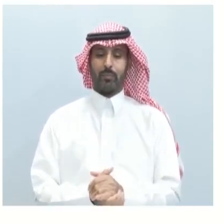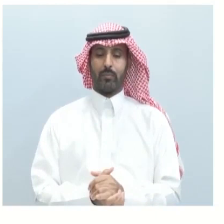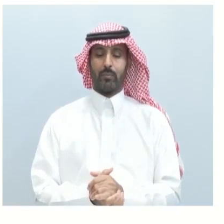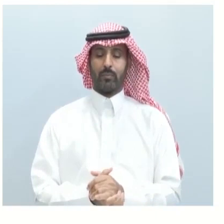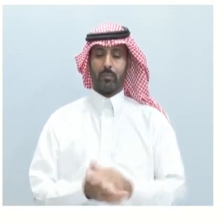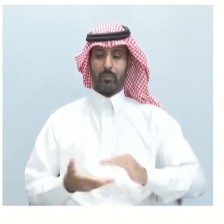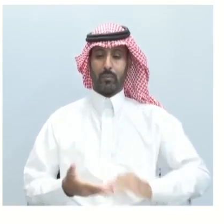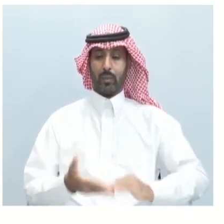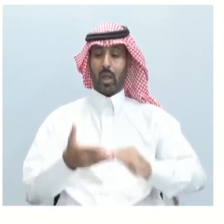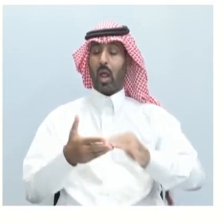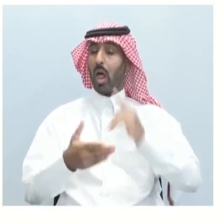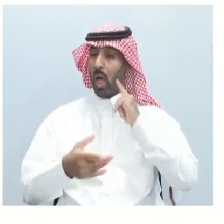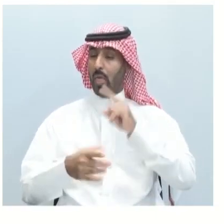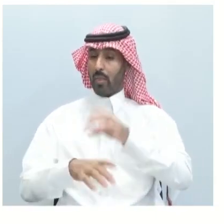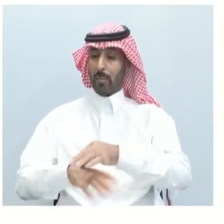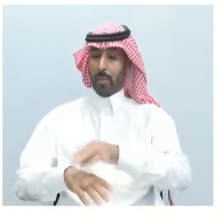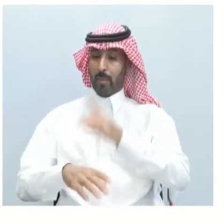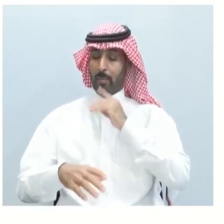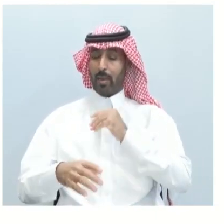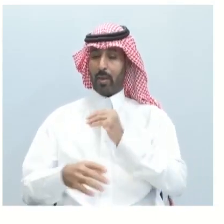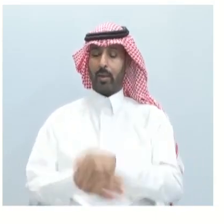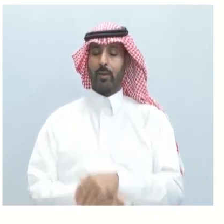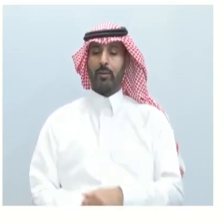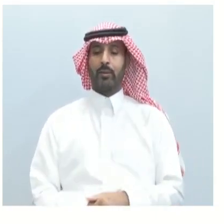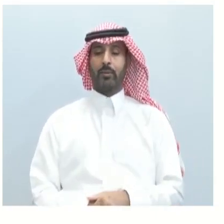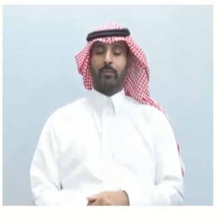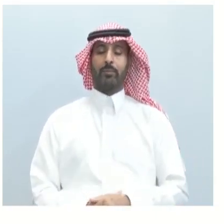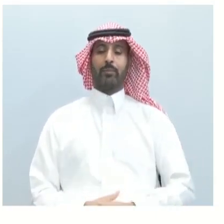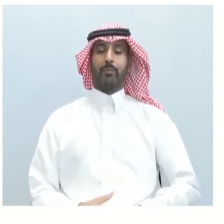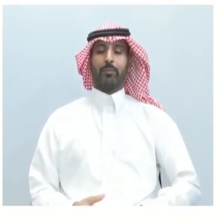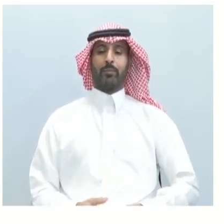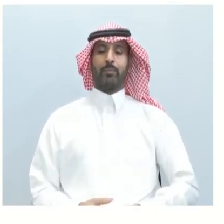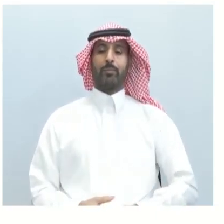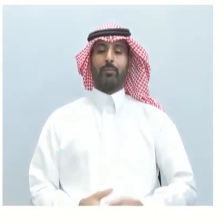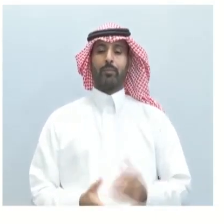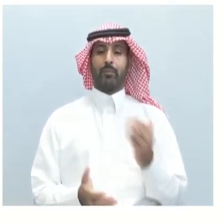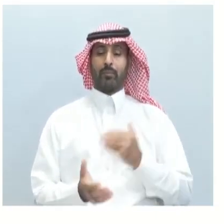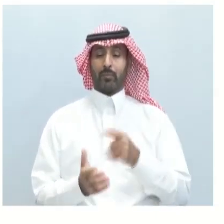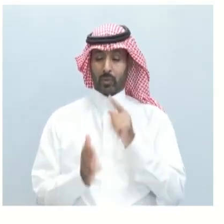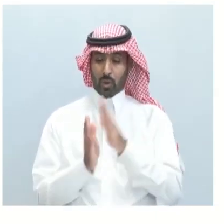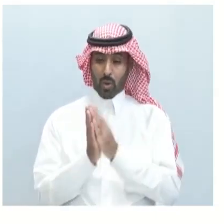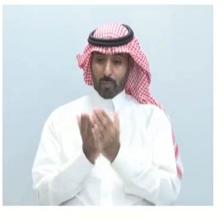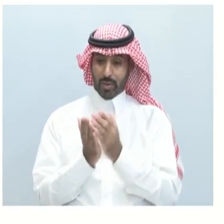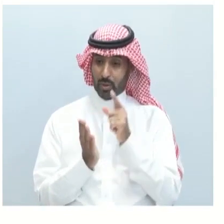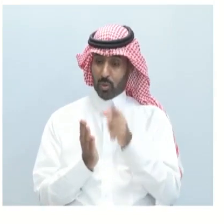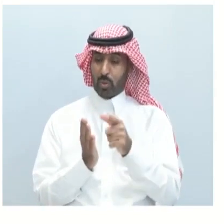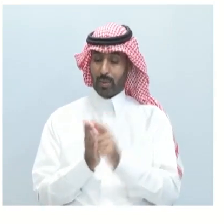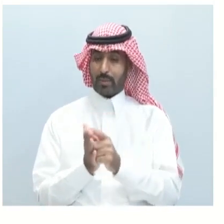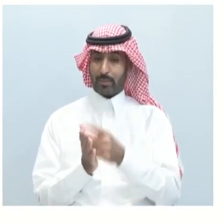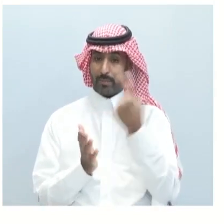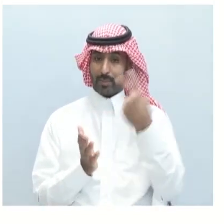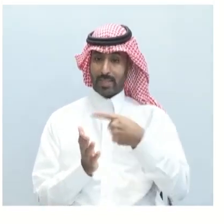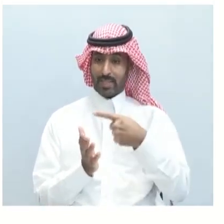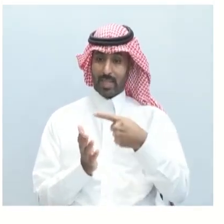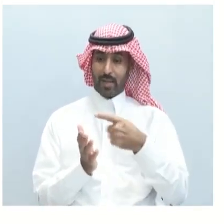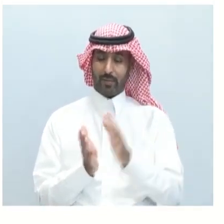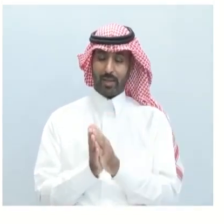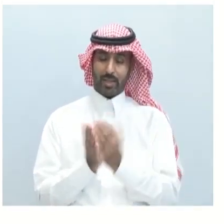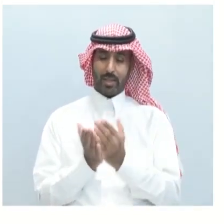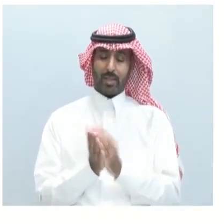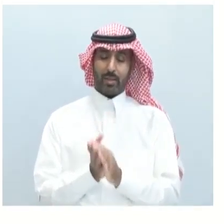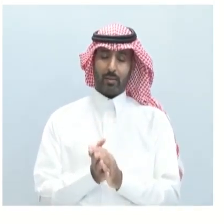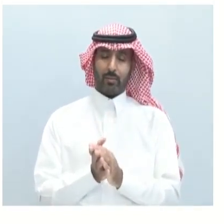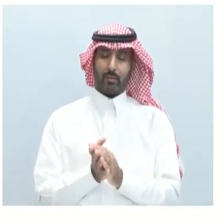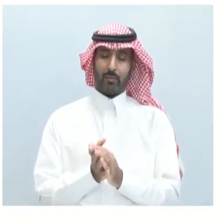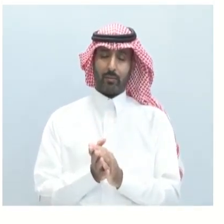help other people and they are going to help us. Now you are going to open your book on page number 11. Page